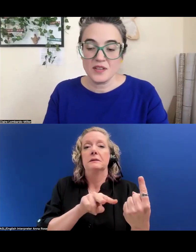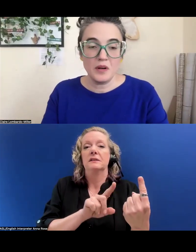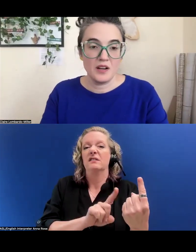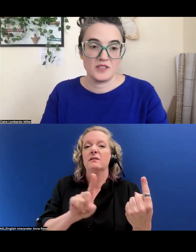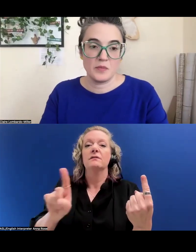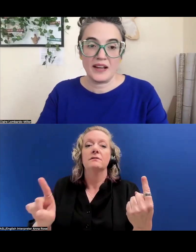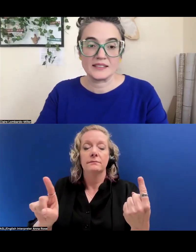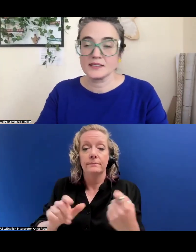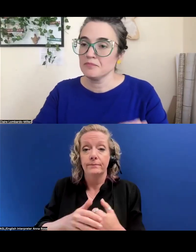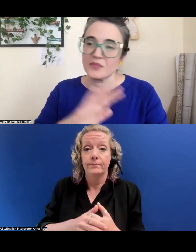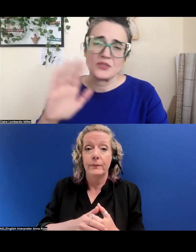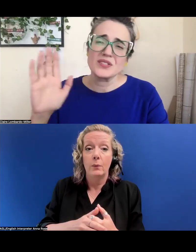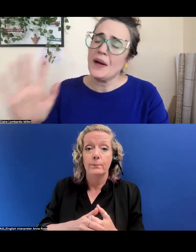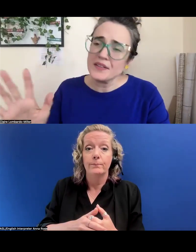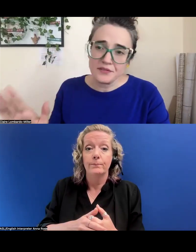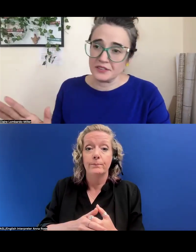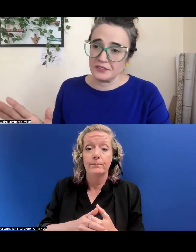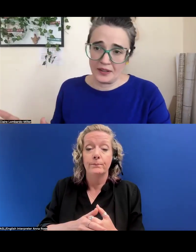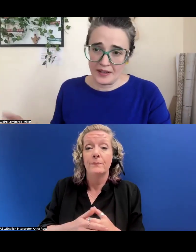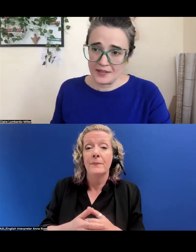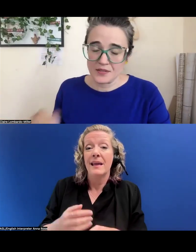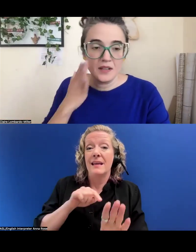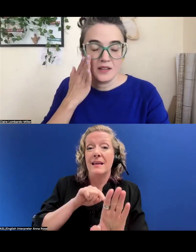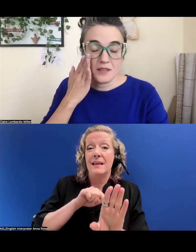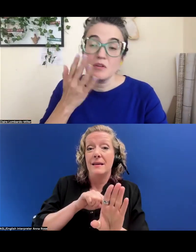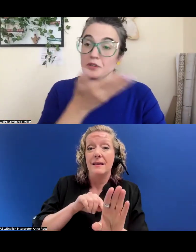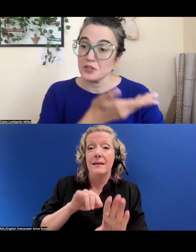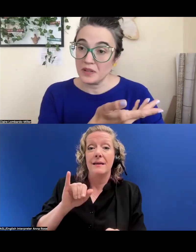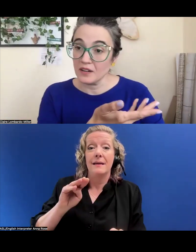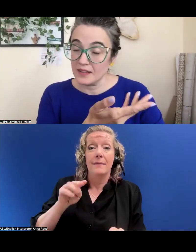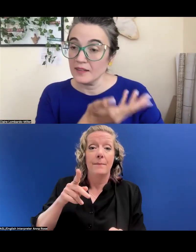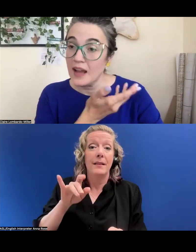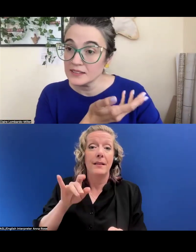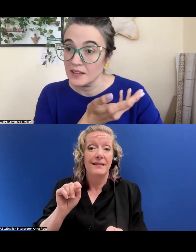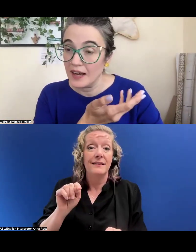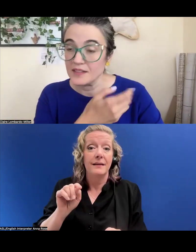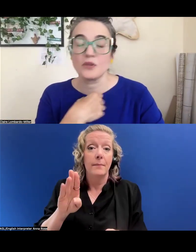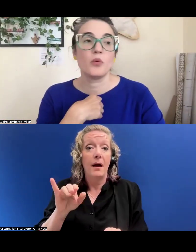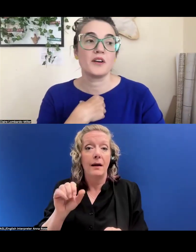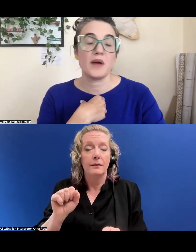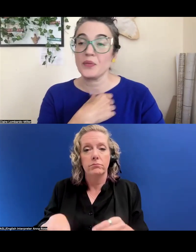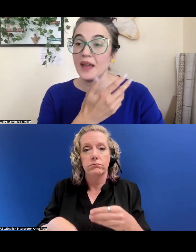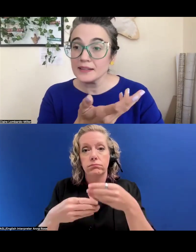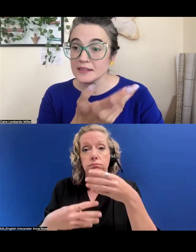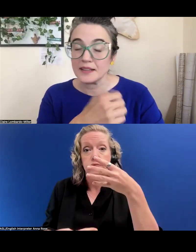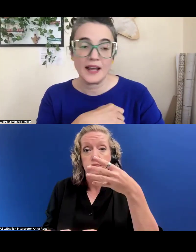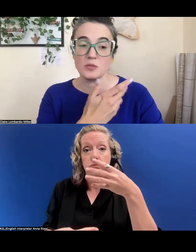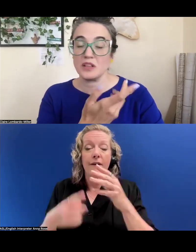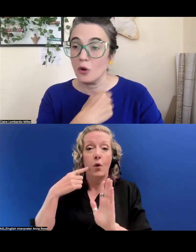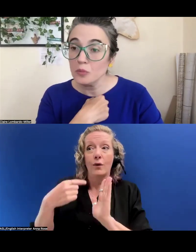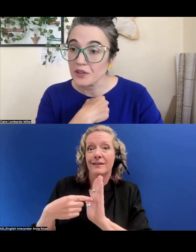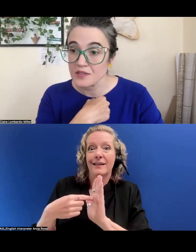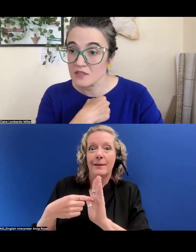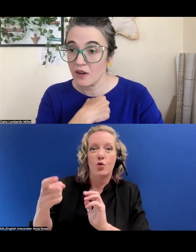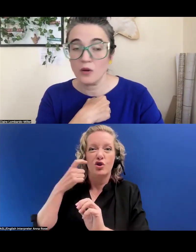Implicit or subconscious bias, there's tons of different kinds, some of which appeared in that last slide. So the one about the accident had to be